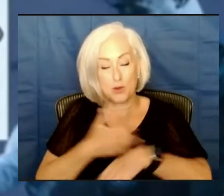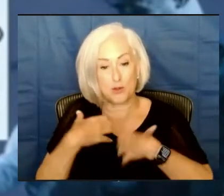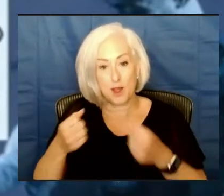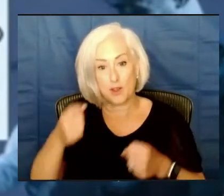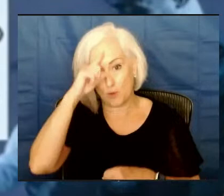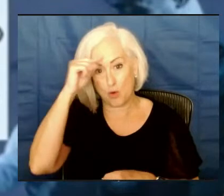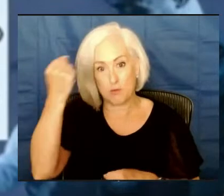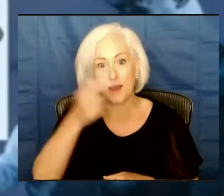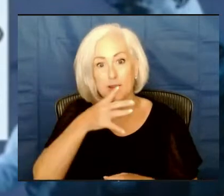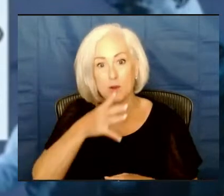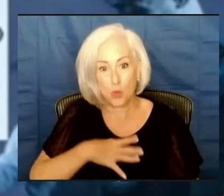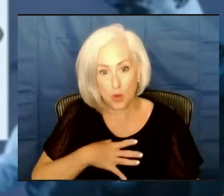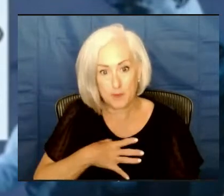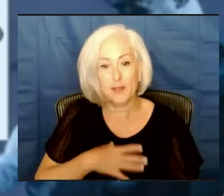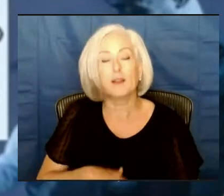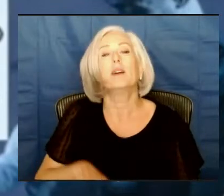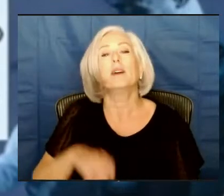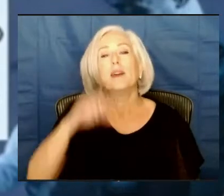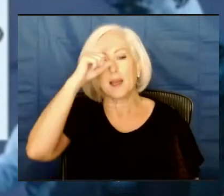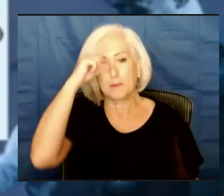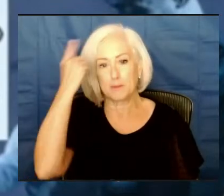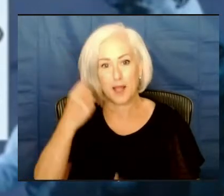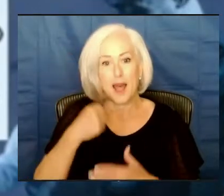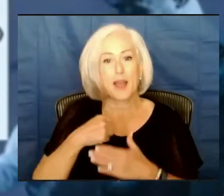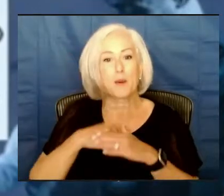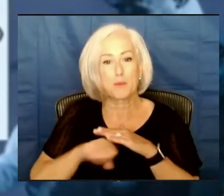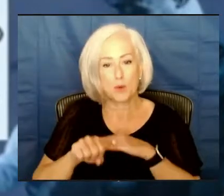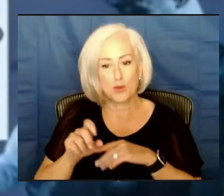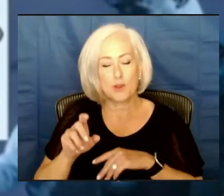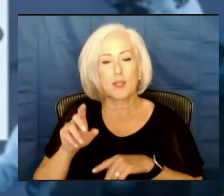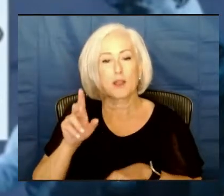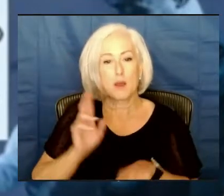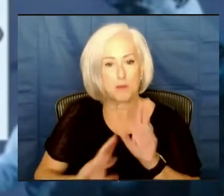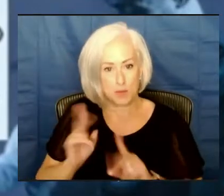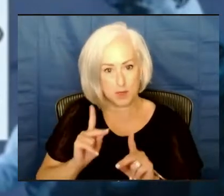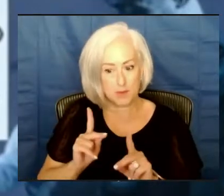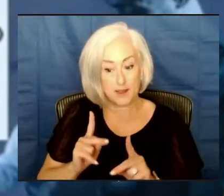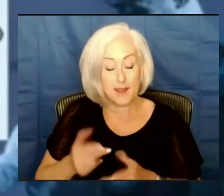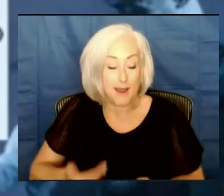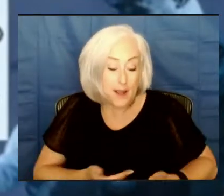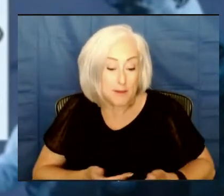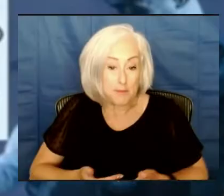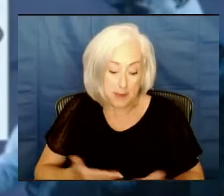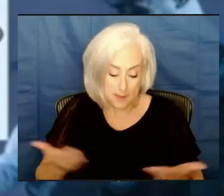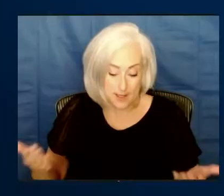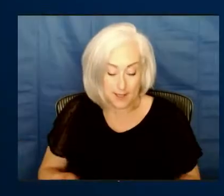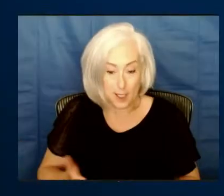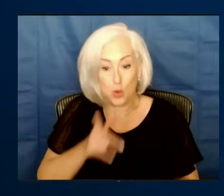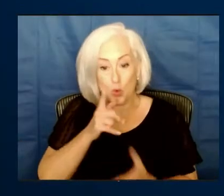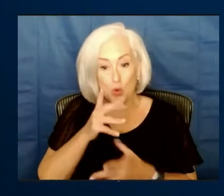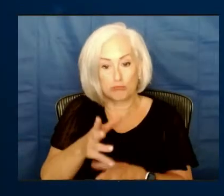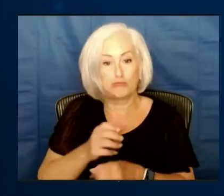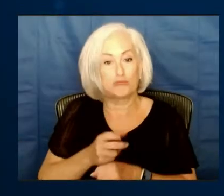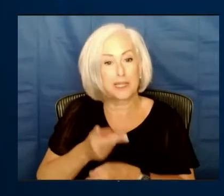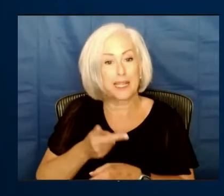birthing persons and infants in our community, as well as when they receive care at our university.